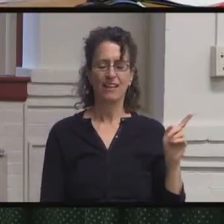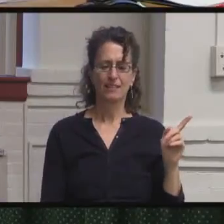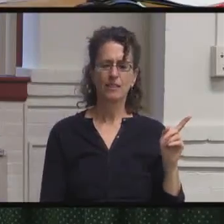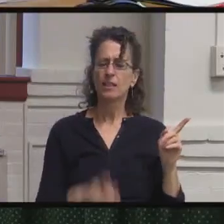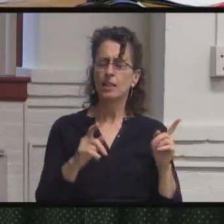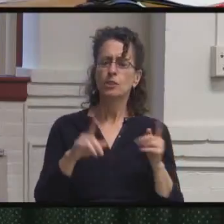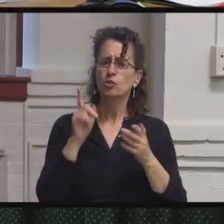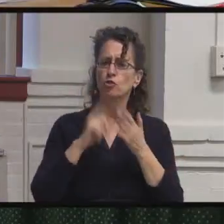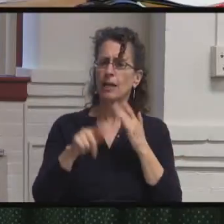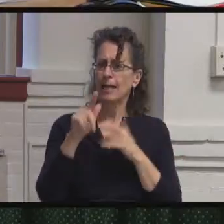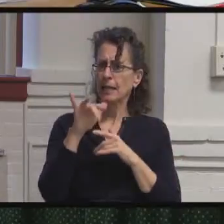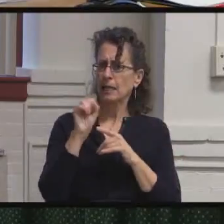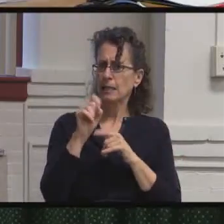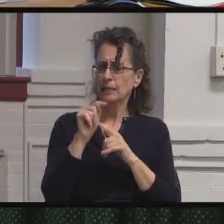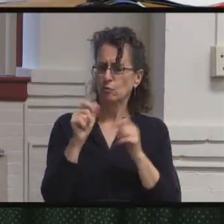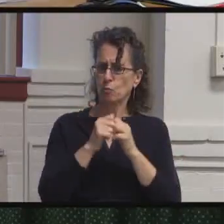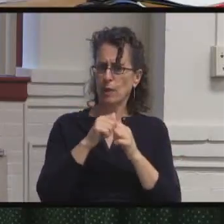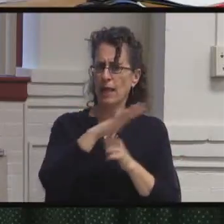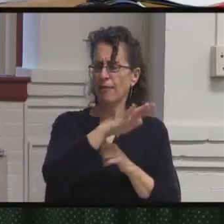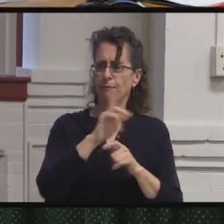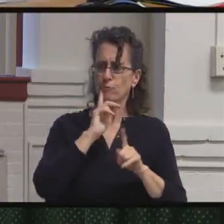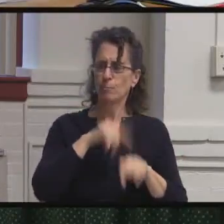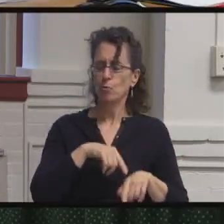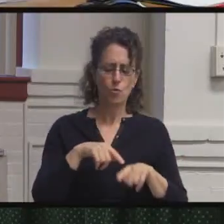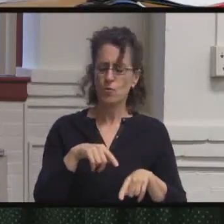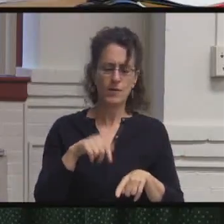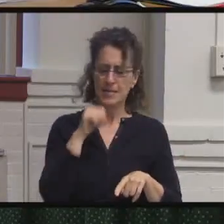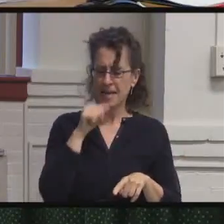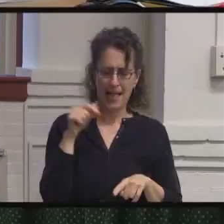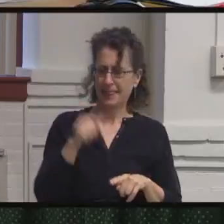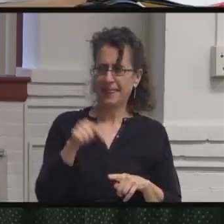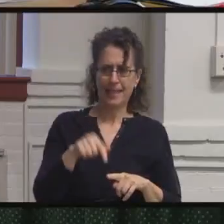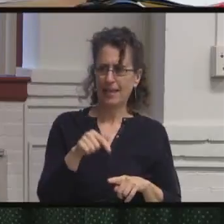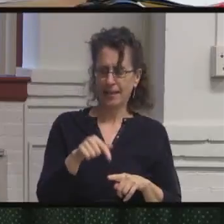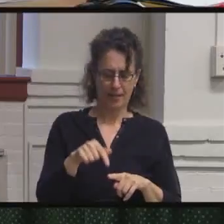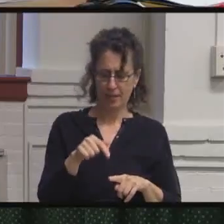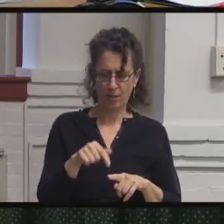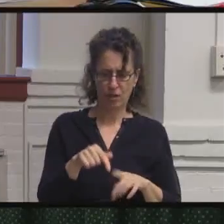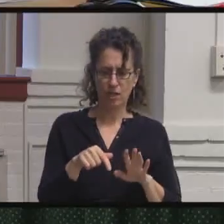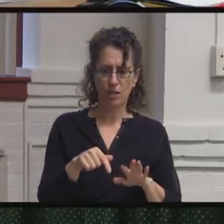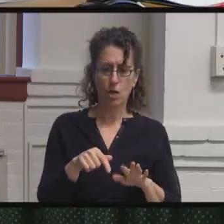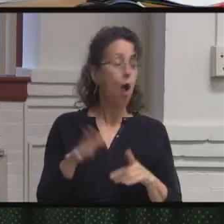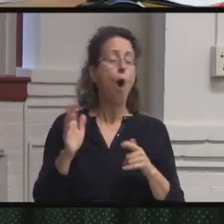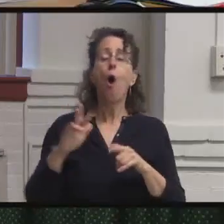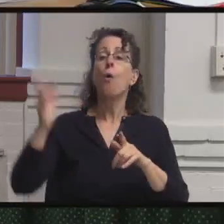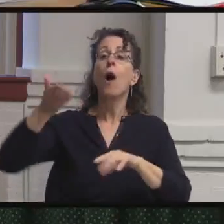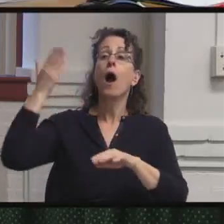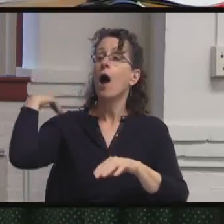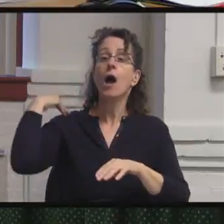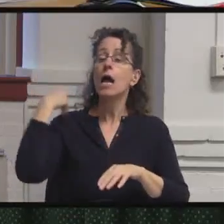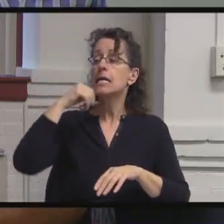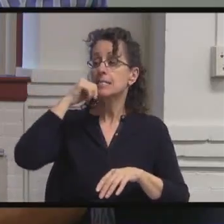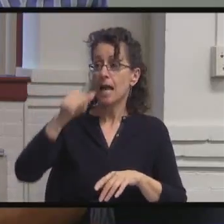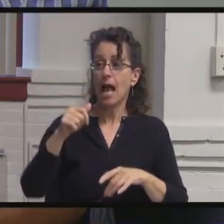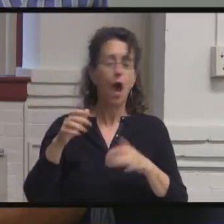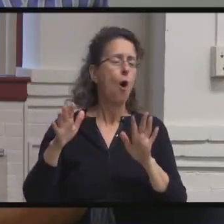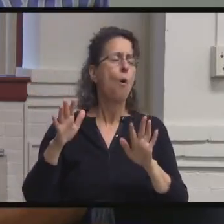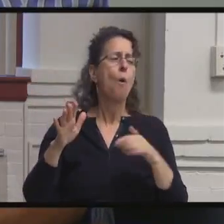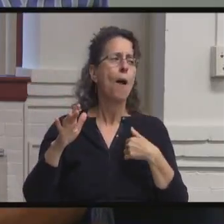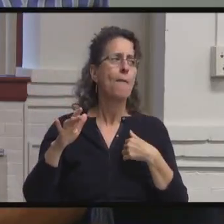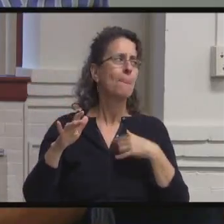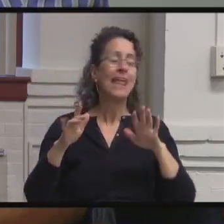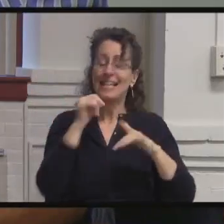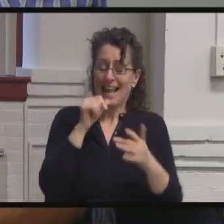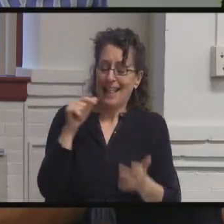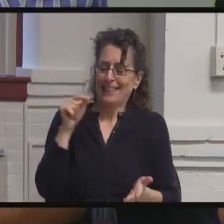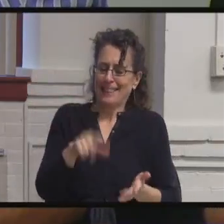that was supposed to go in that wasn't on our to-do list timely, and it's now gone in. It's now gone in, and it's on excellent. Our calendar, so we'll hope